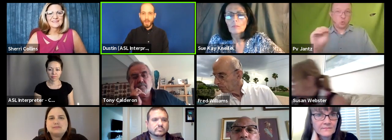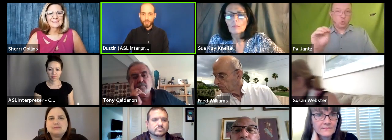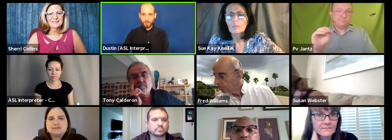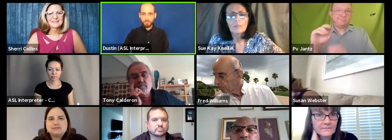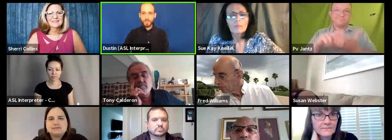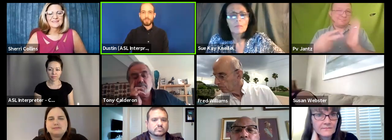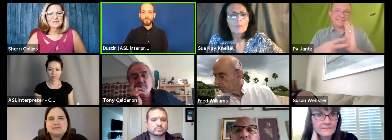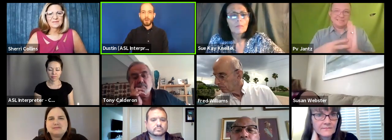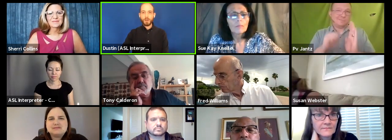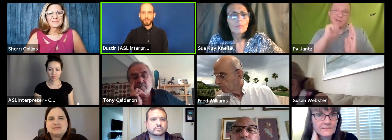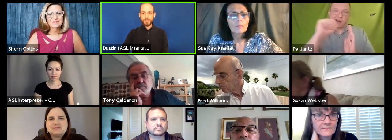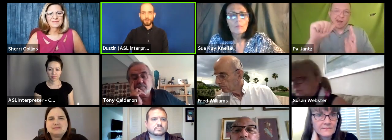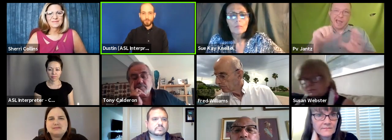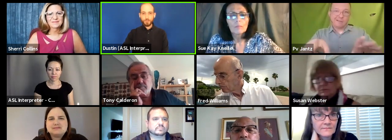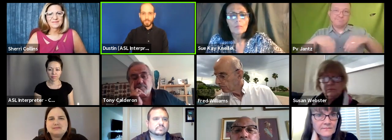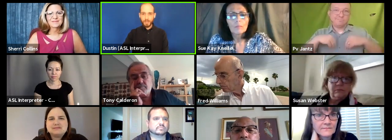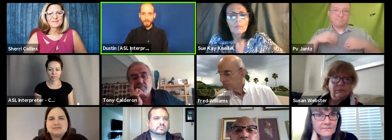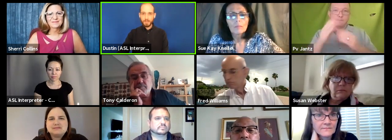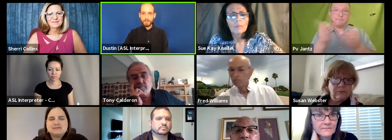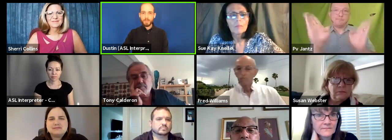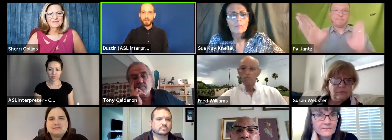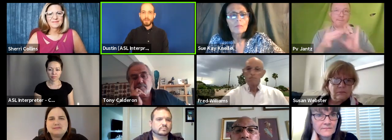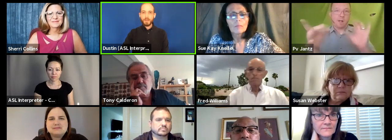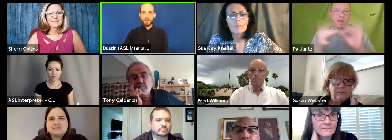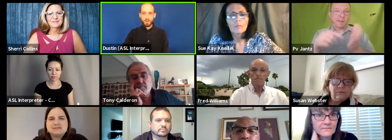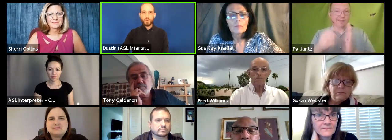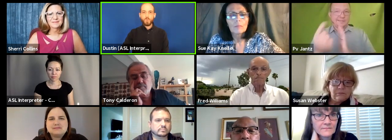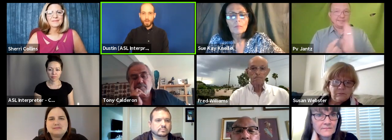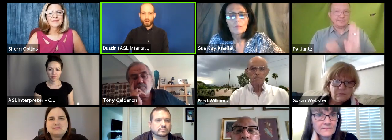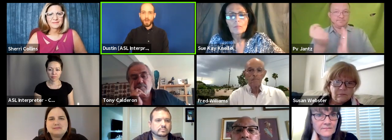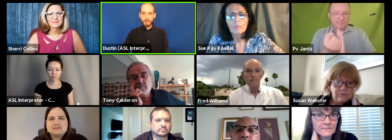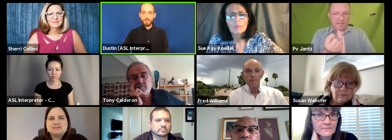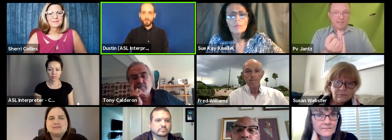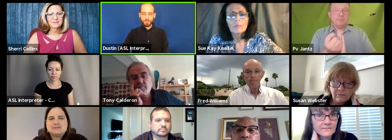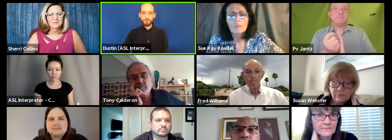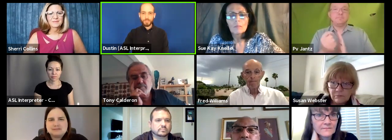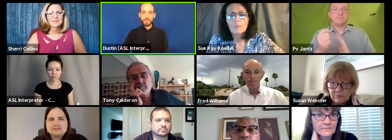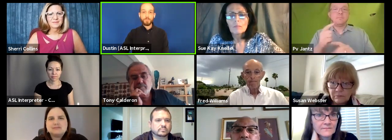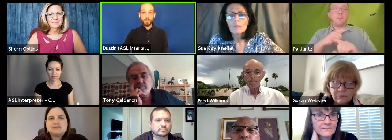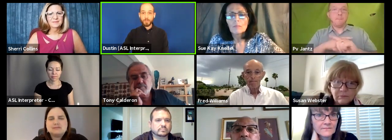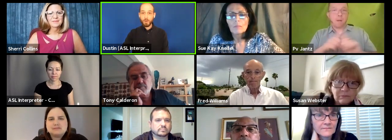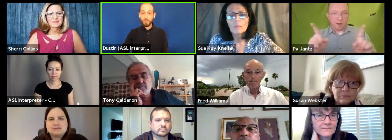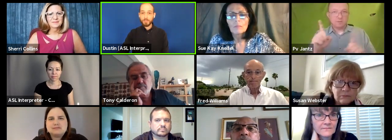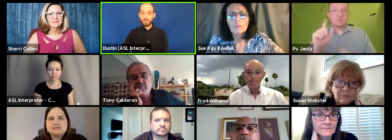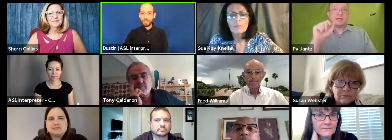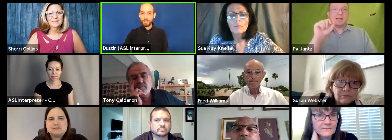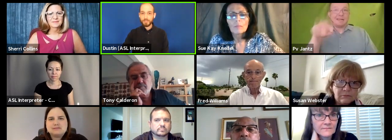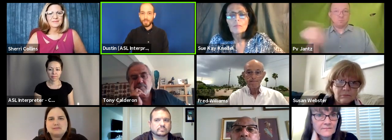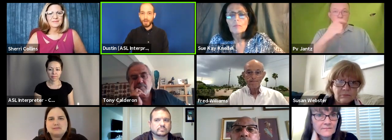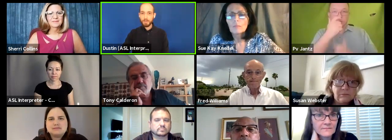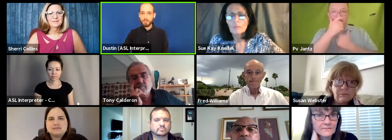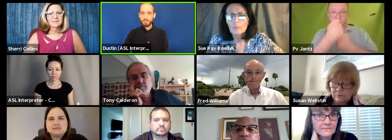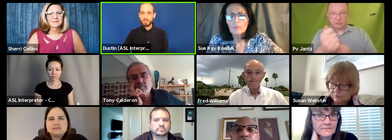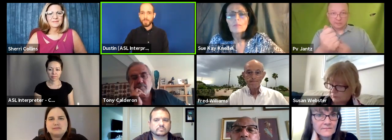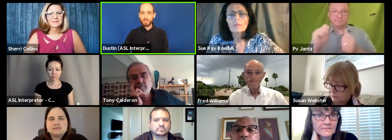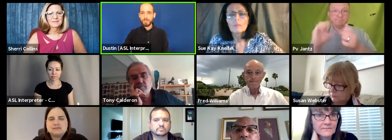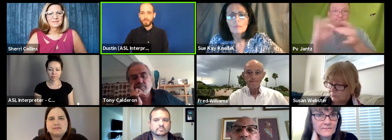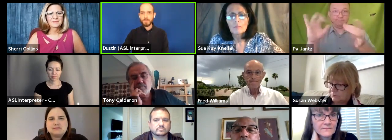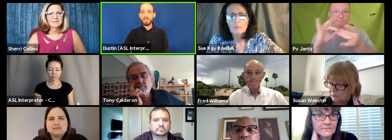A reminder, because we are using Zoom today, we are not able to take public comments at this